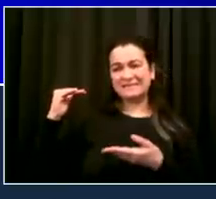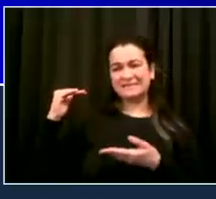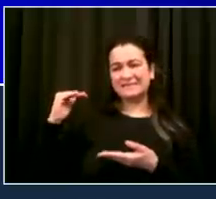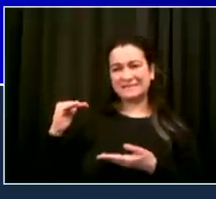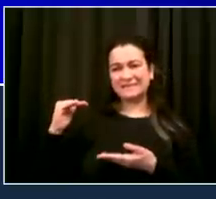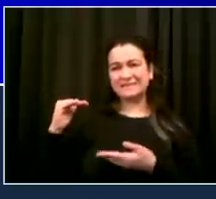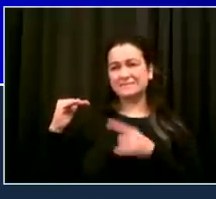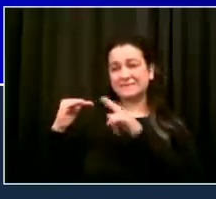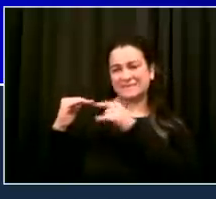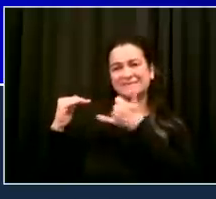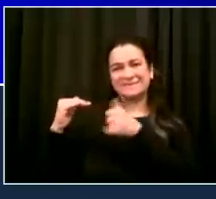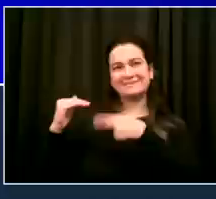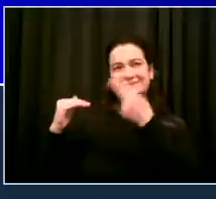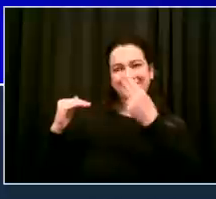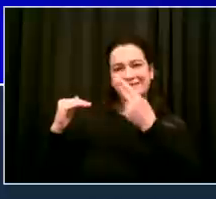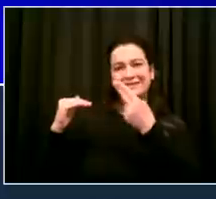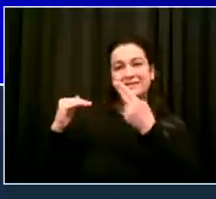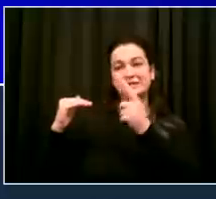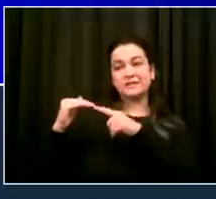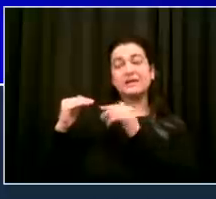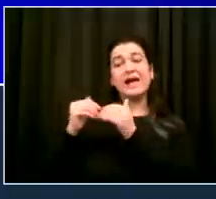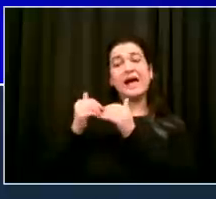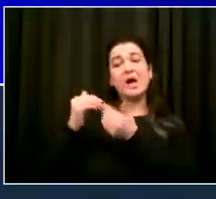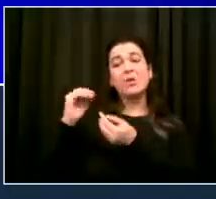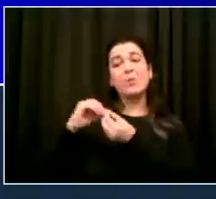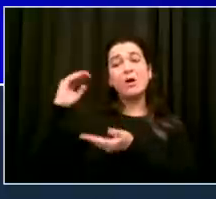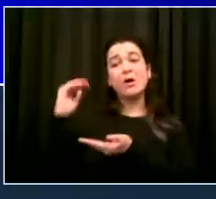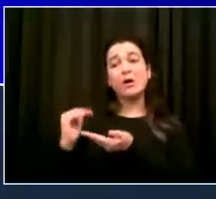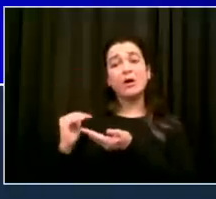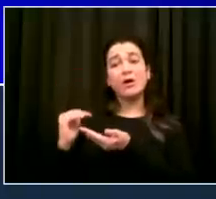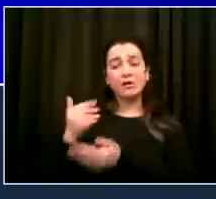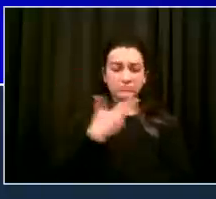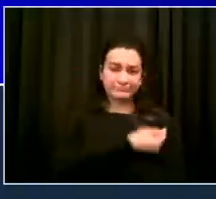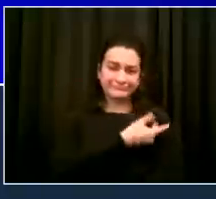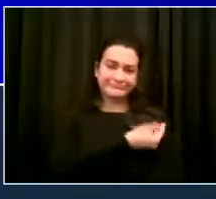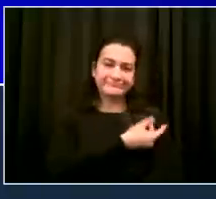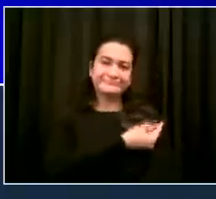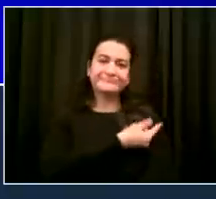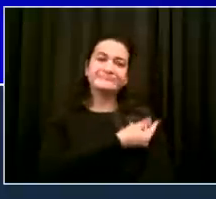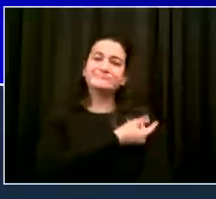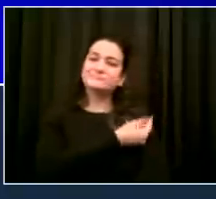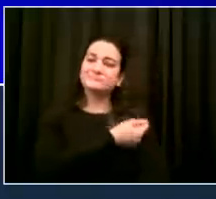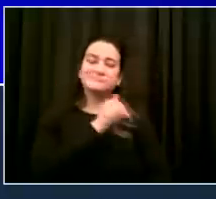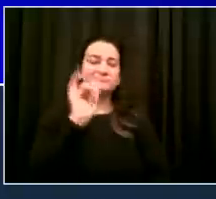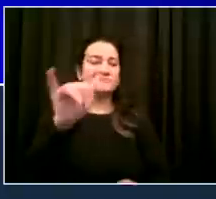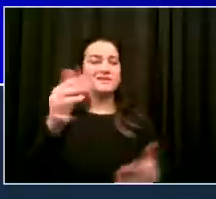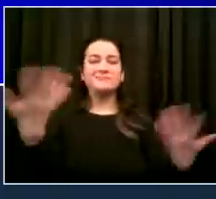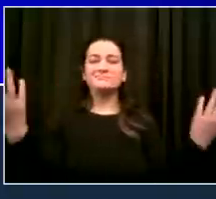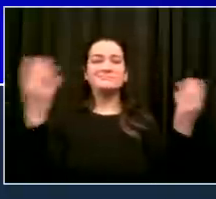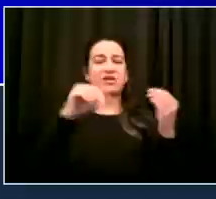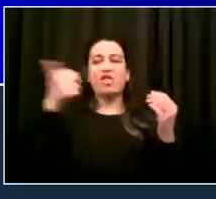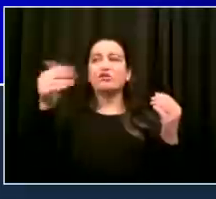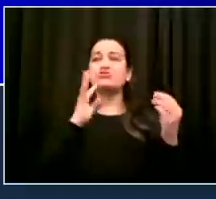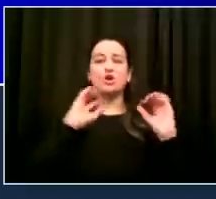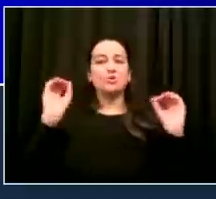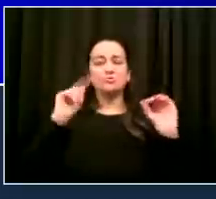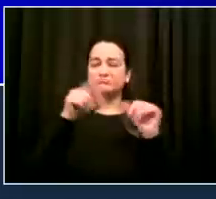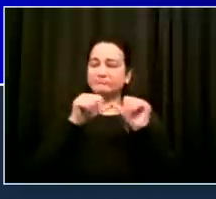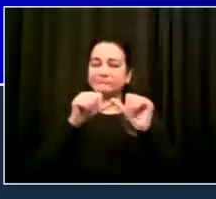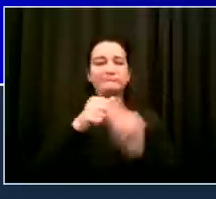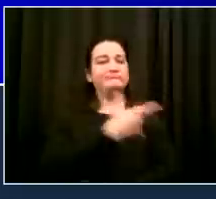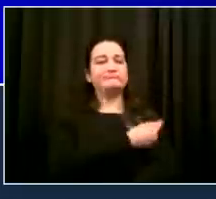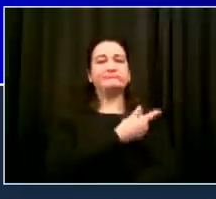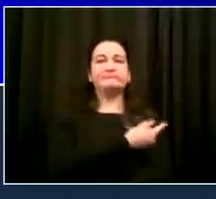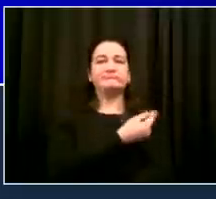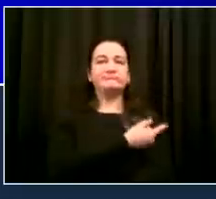impact on the case numbers and the percentages over time. It's going to take weeks and weeks for us to see that, but it will happen. In the meantime,